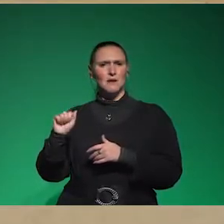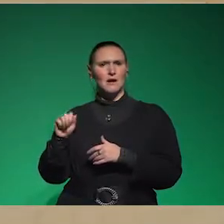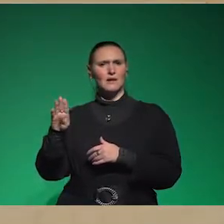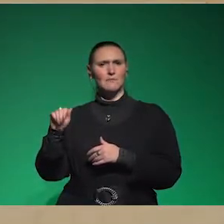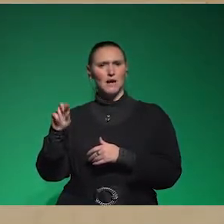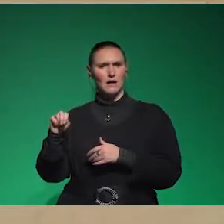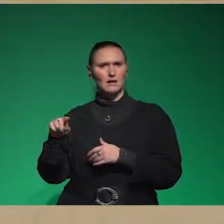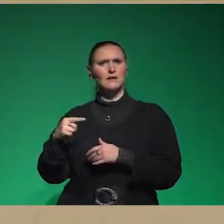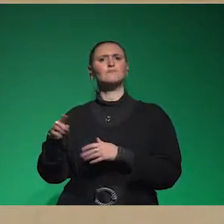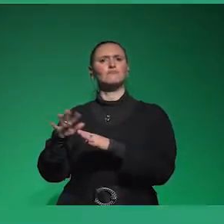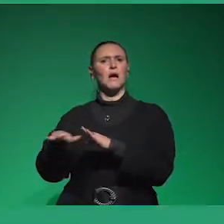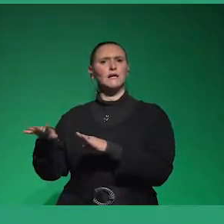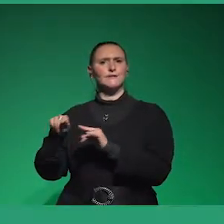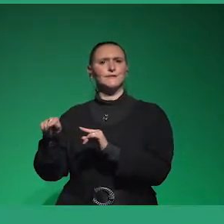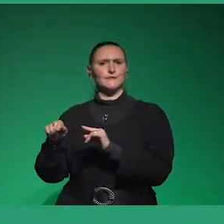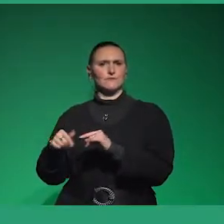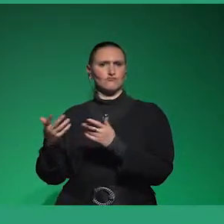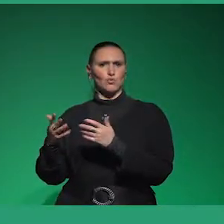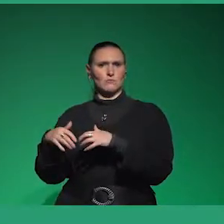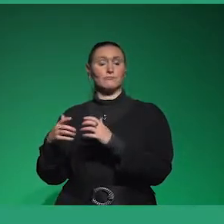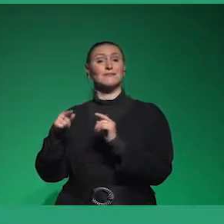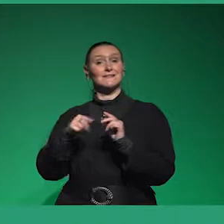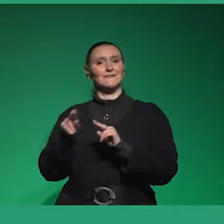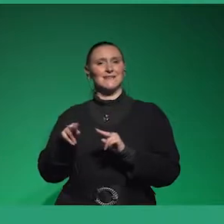now. Thank you.